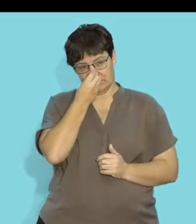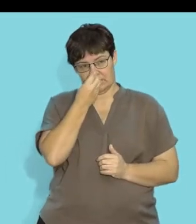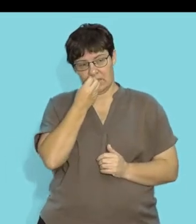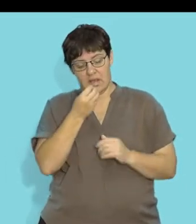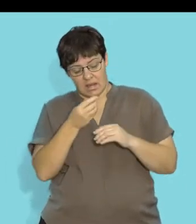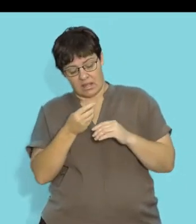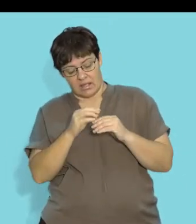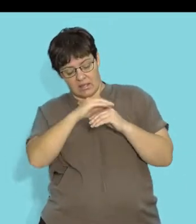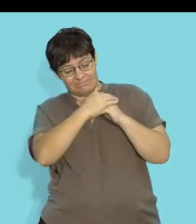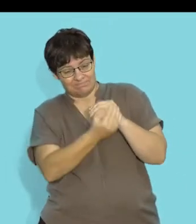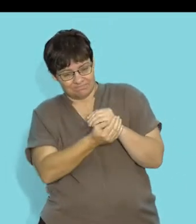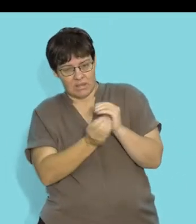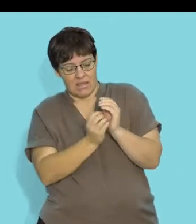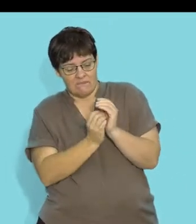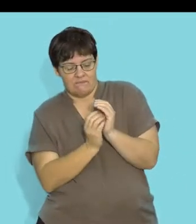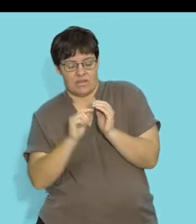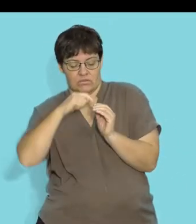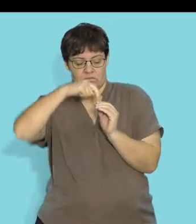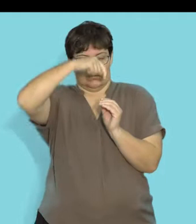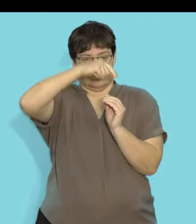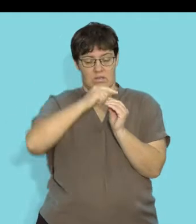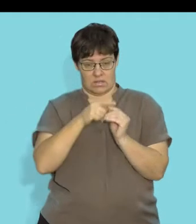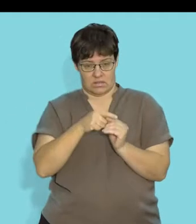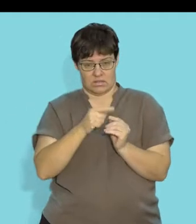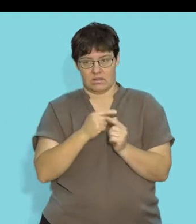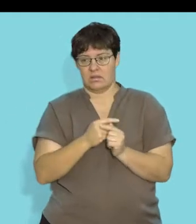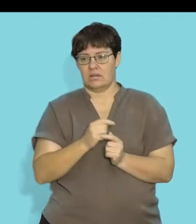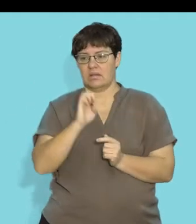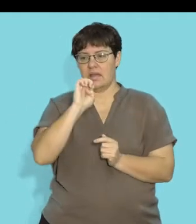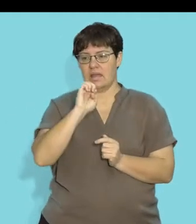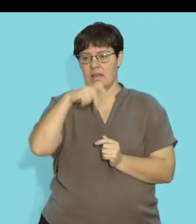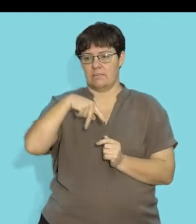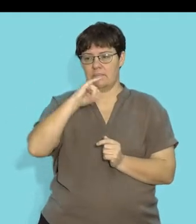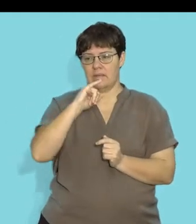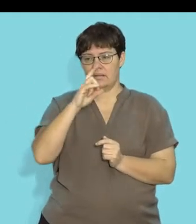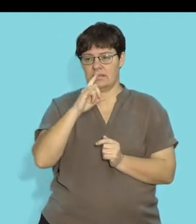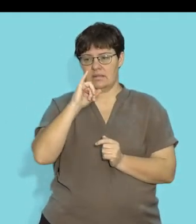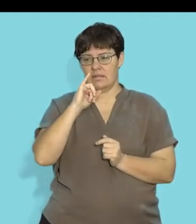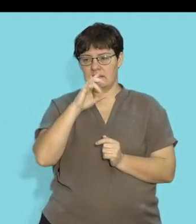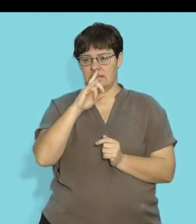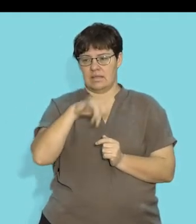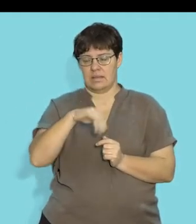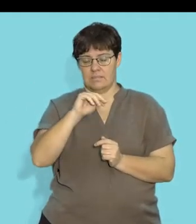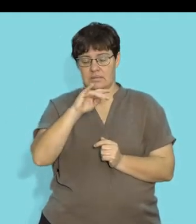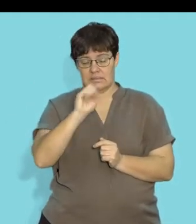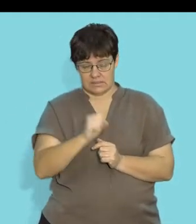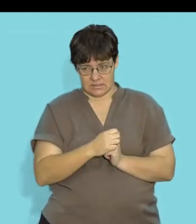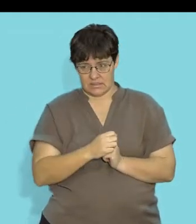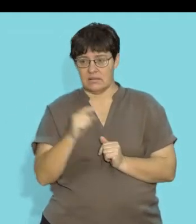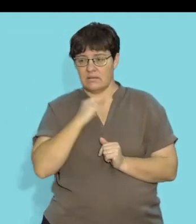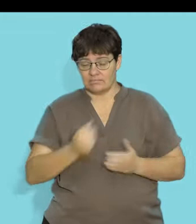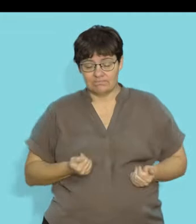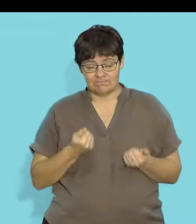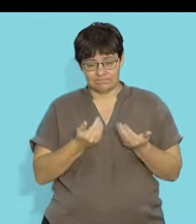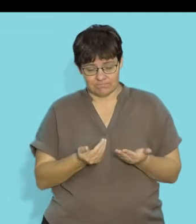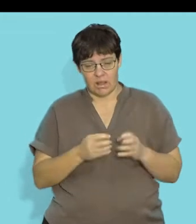of the testes are these coiled tubes, and we refer to that as the epididymis, and these are then the organs that produce the